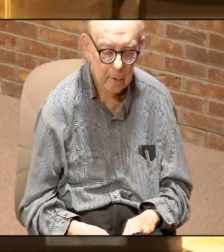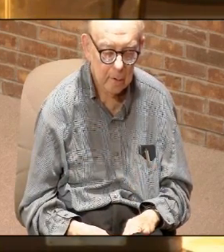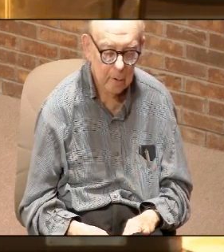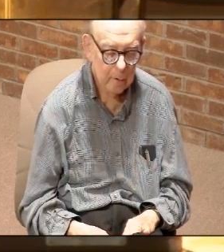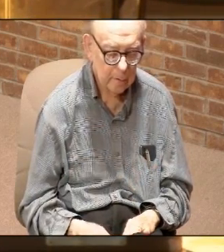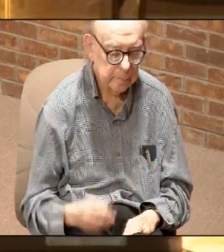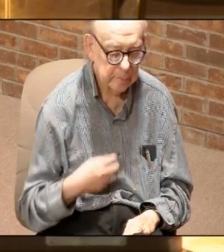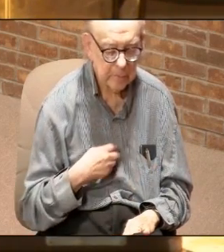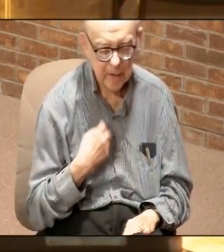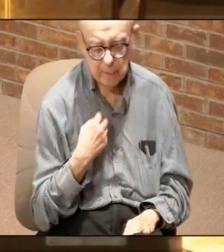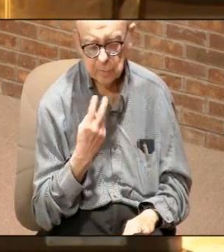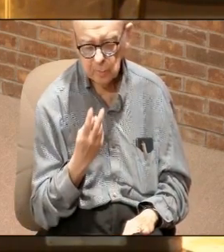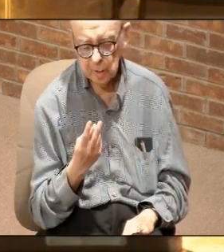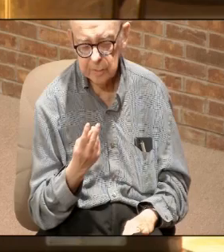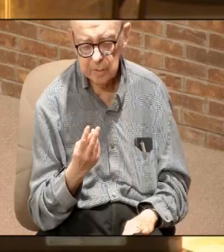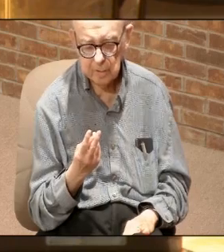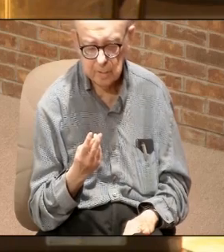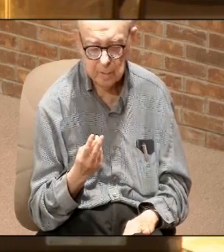was watching